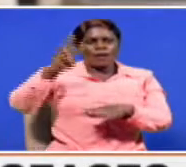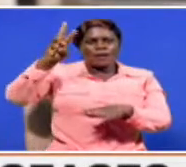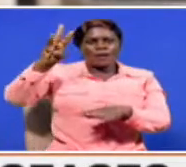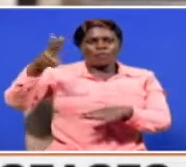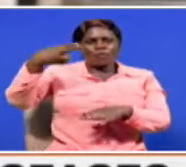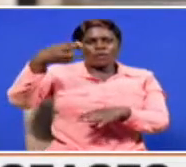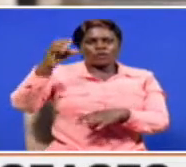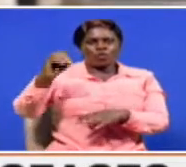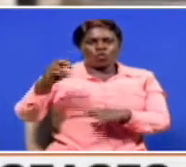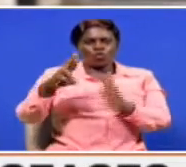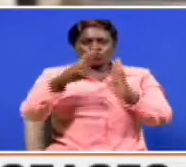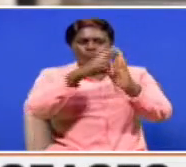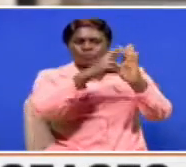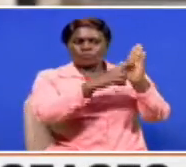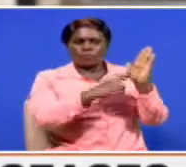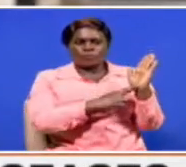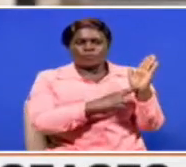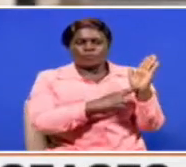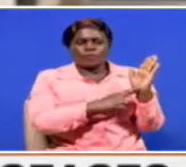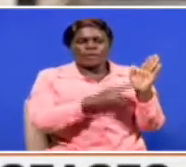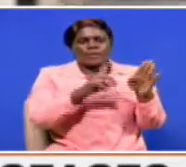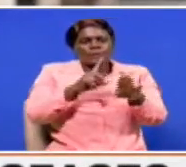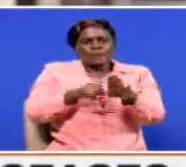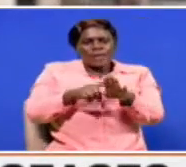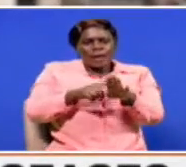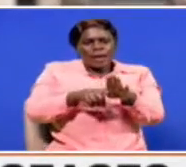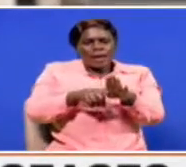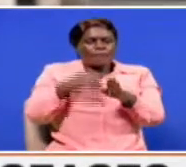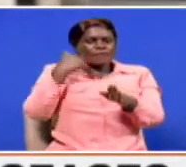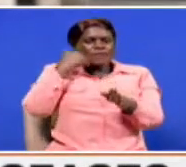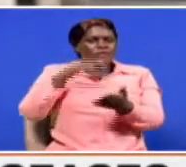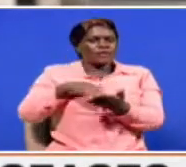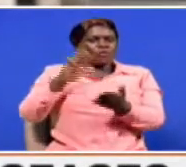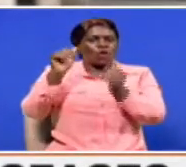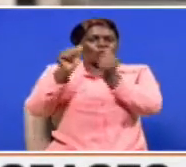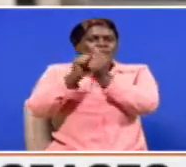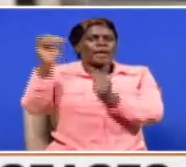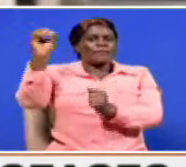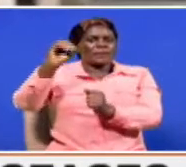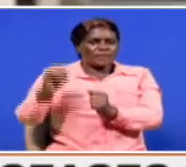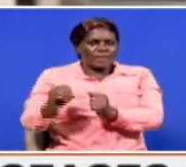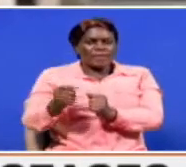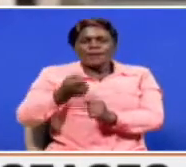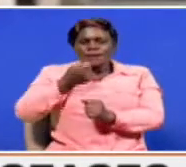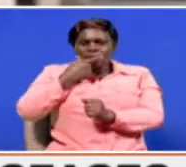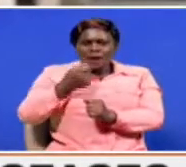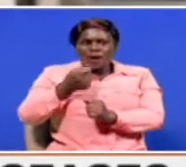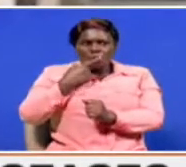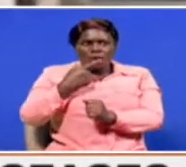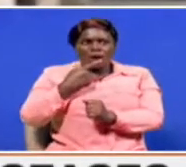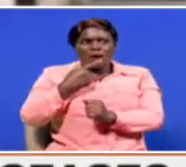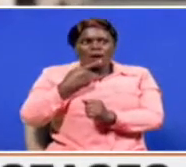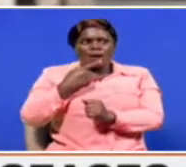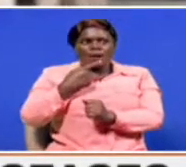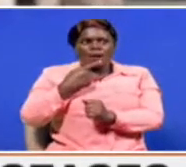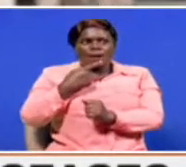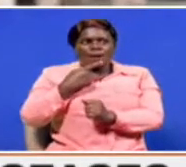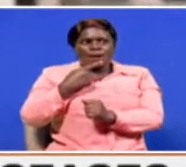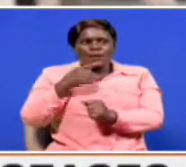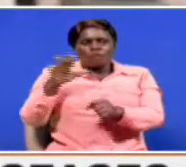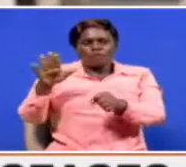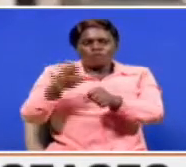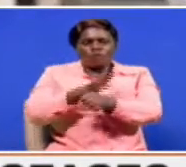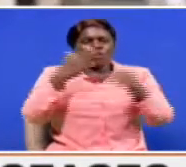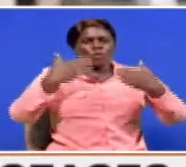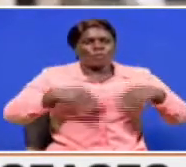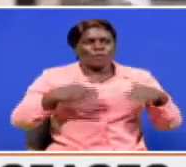WHO guidelines, when the prevalence is more than 10%, then you treat en masse, you treat the whole